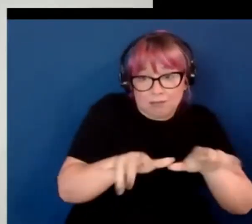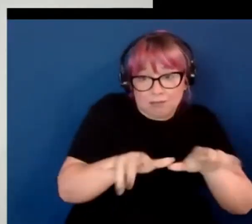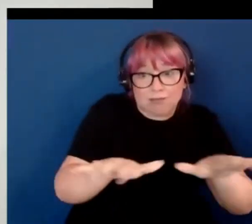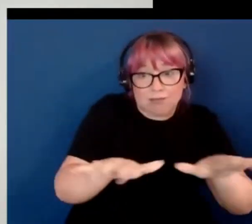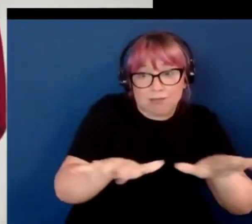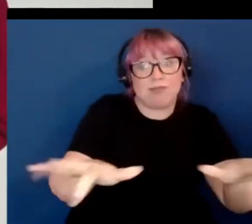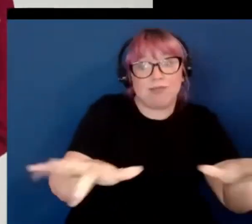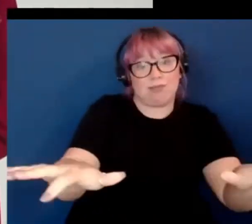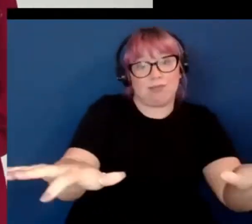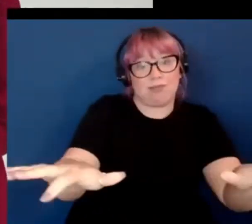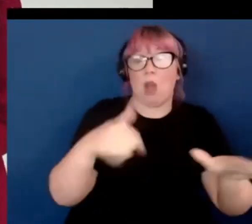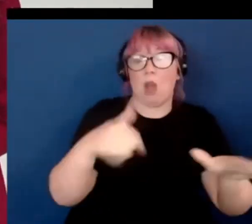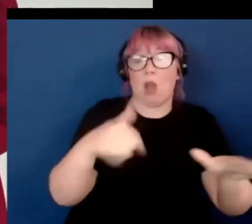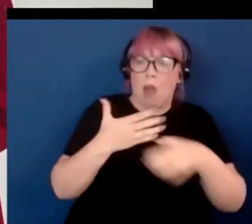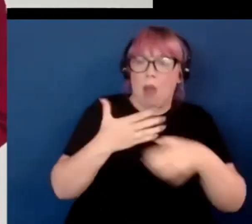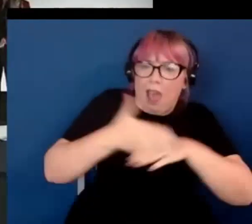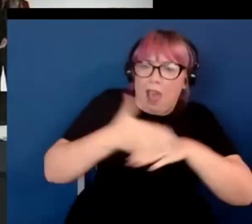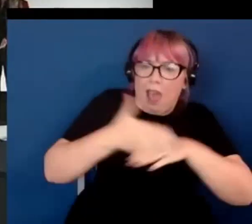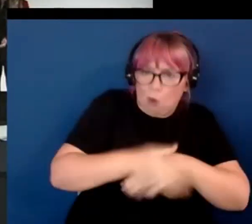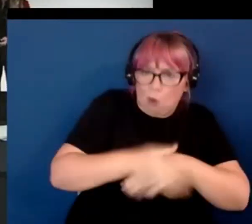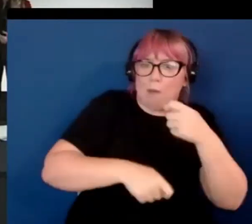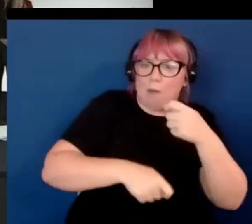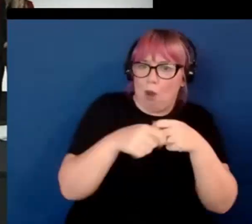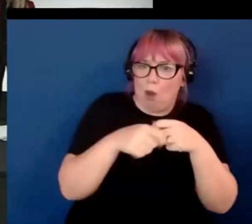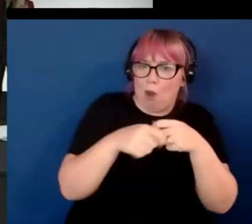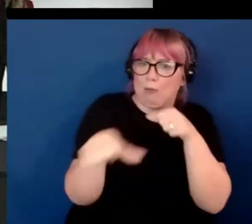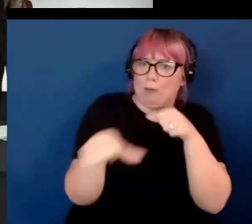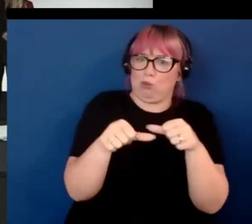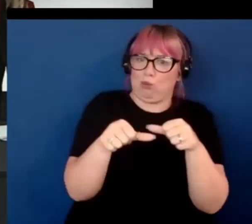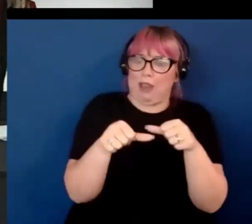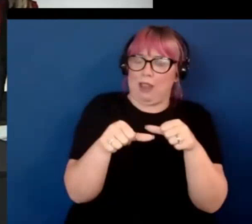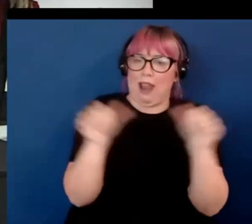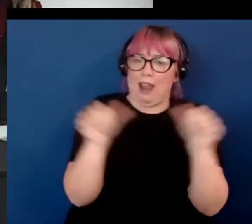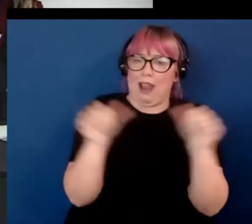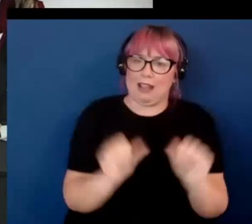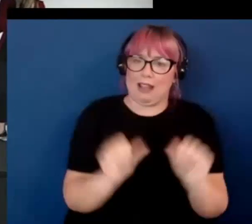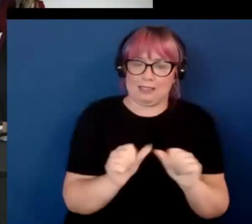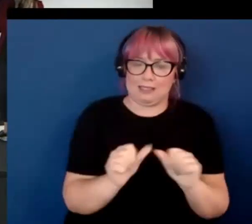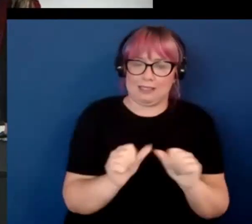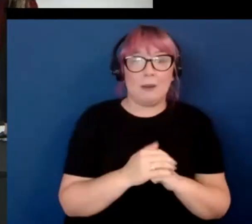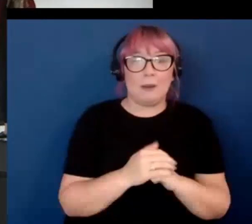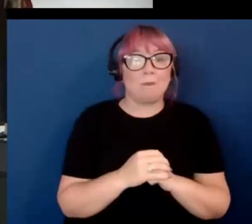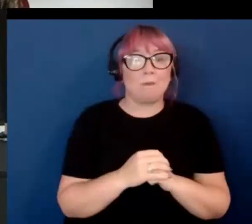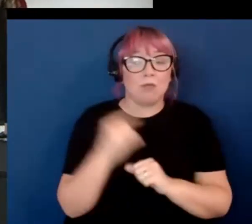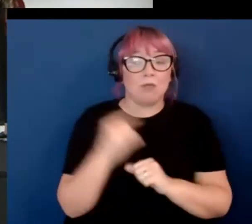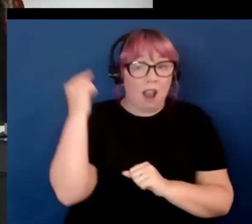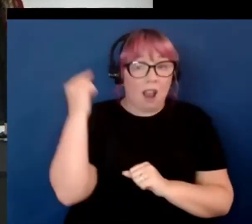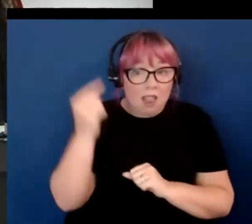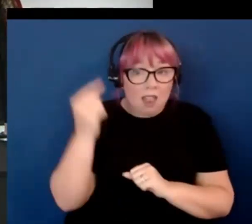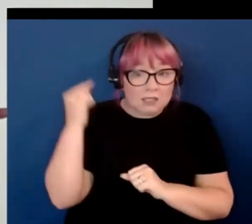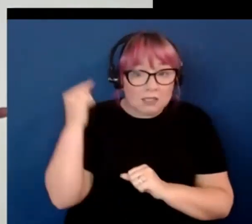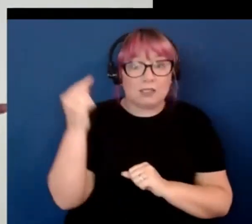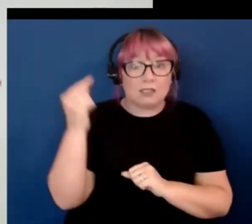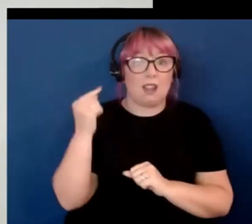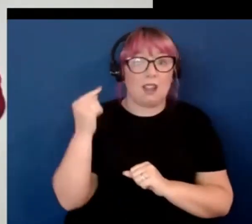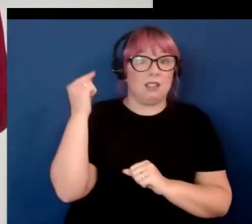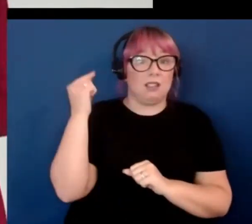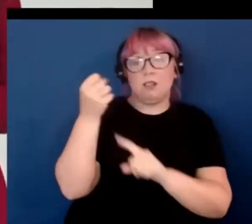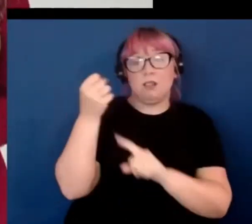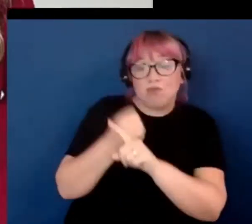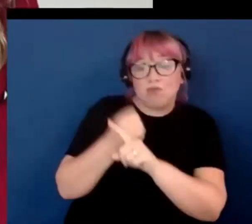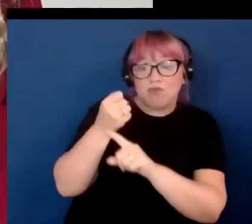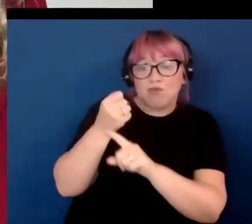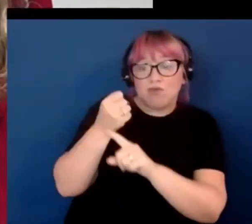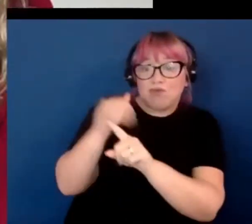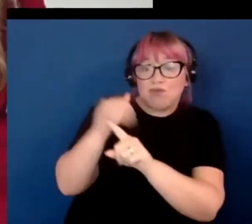shorter still. In London, we only have to campaign and pester for maybe 2 or 3 years now before the